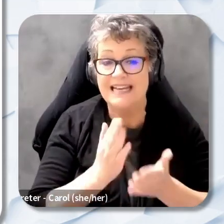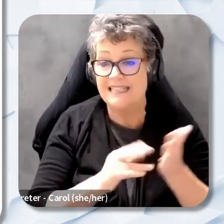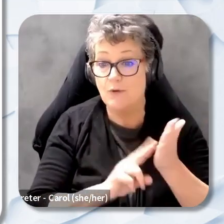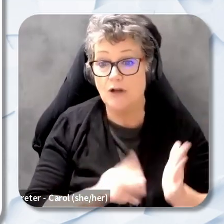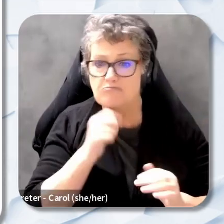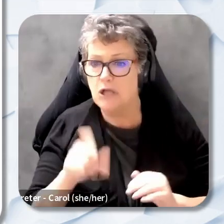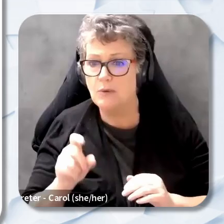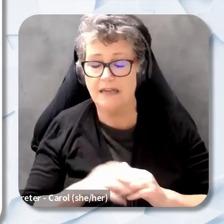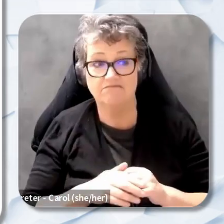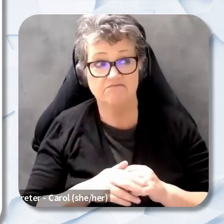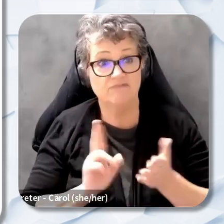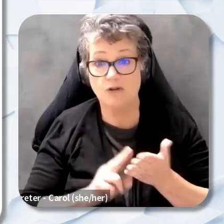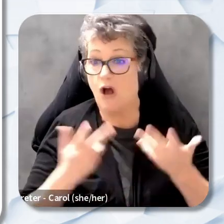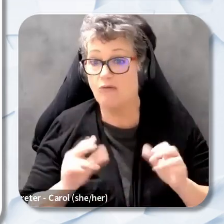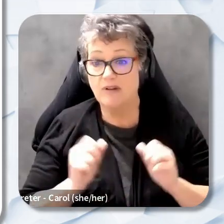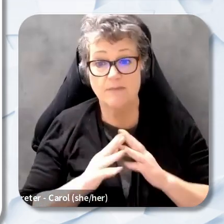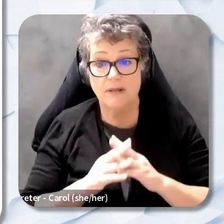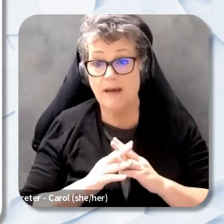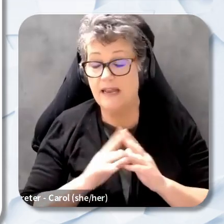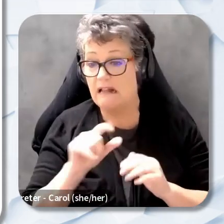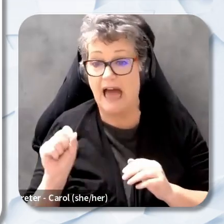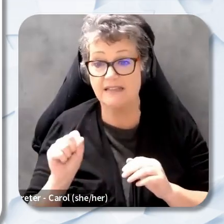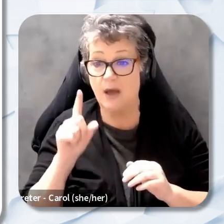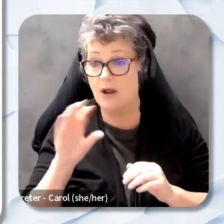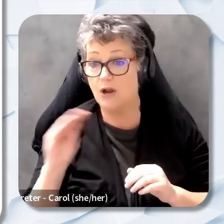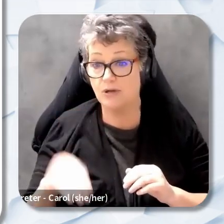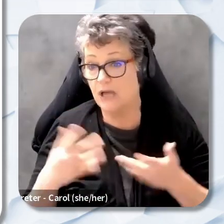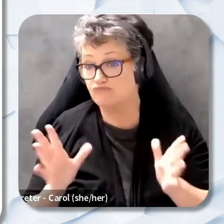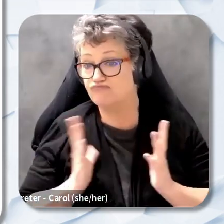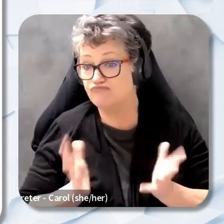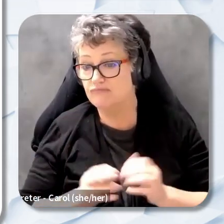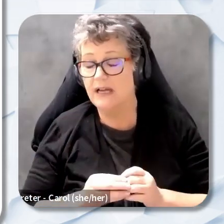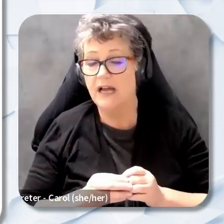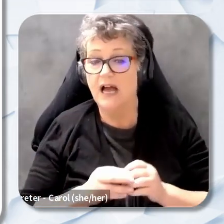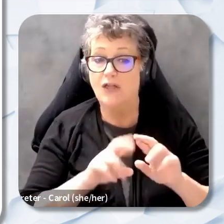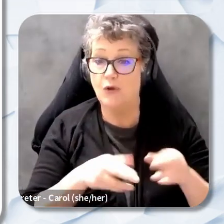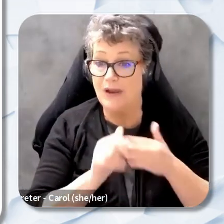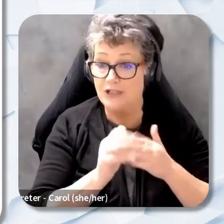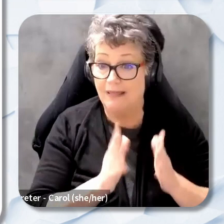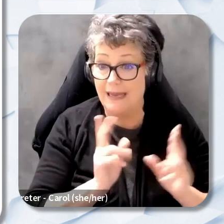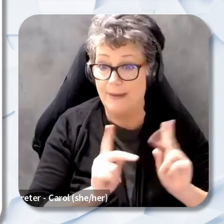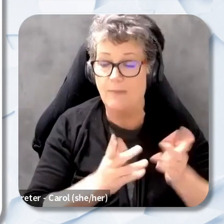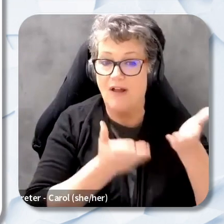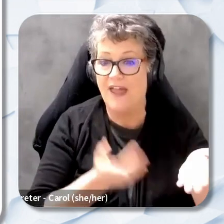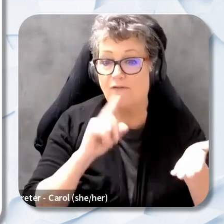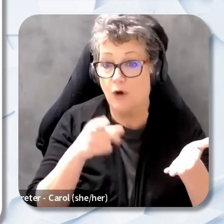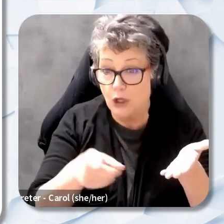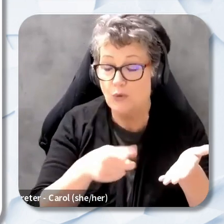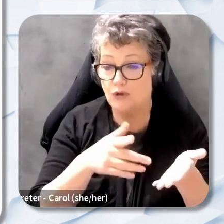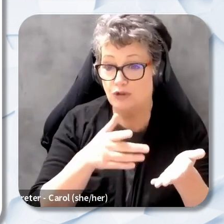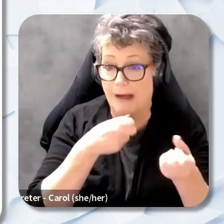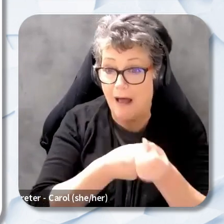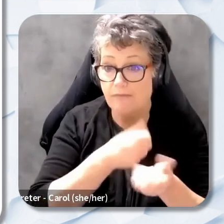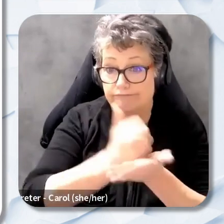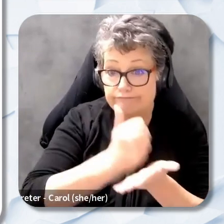need them. If some contractors are already implementing class at 100%. So the regional leads are there for you to reach out if you need